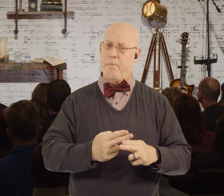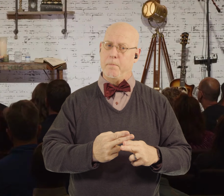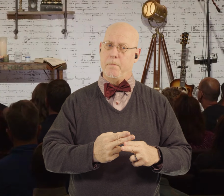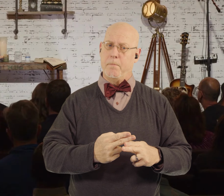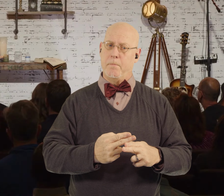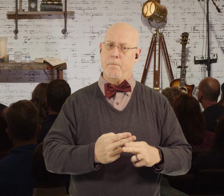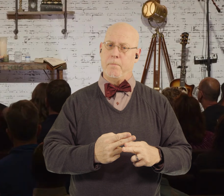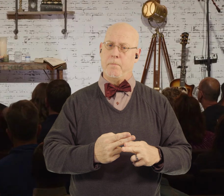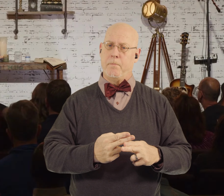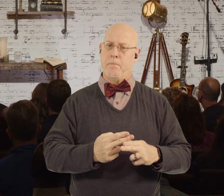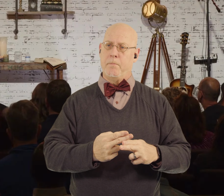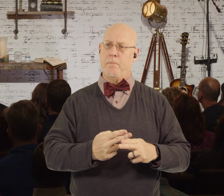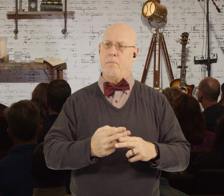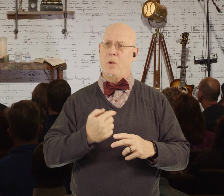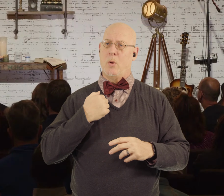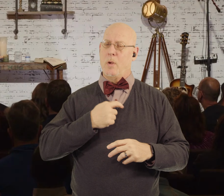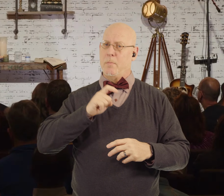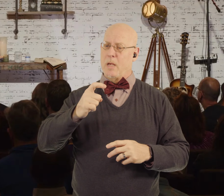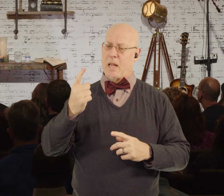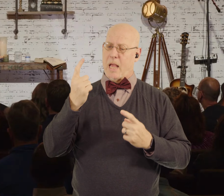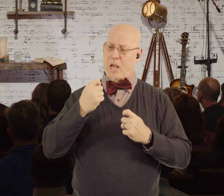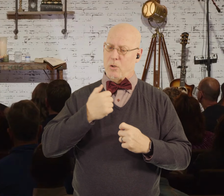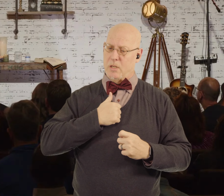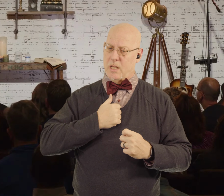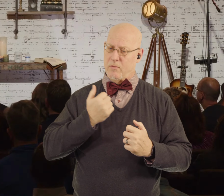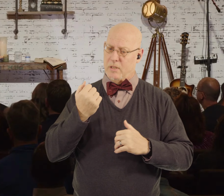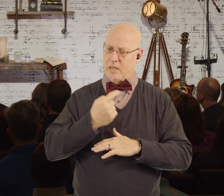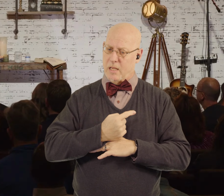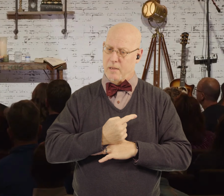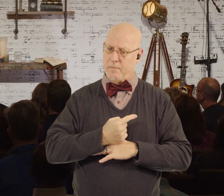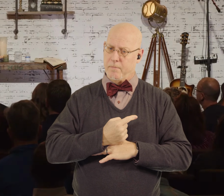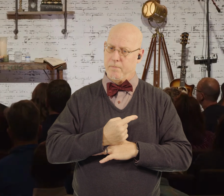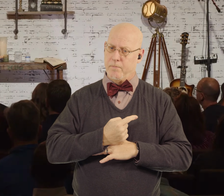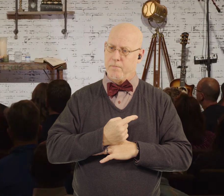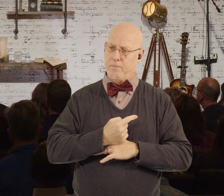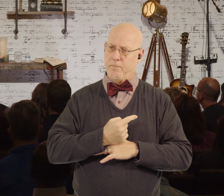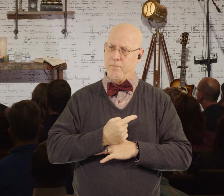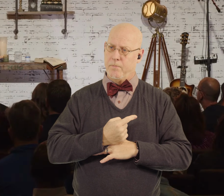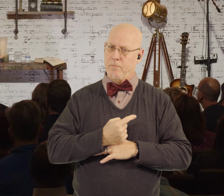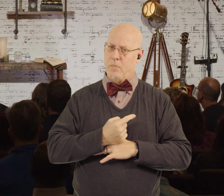You have a name. So we have to ask ourselves today,